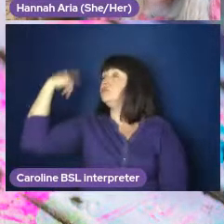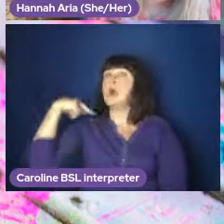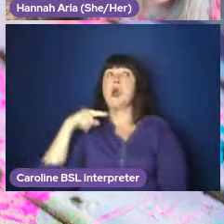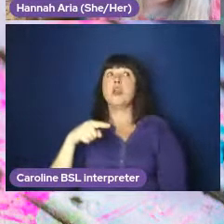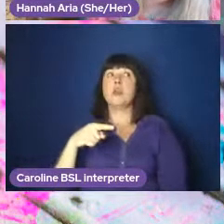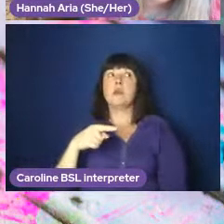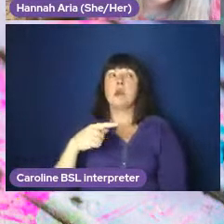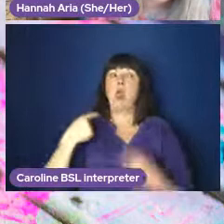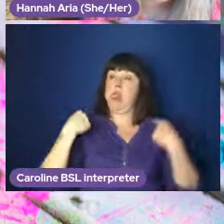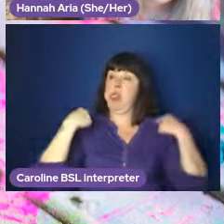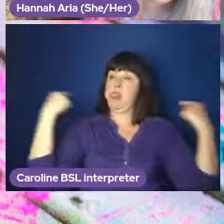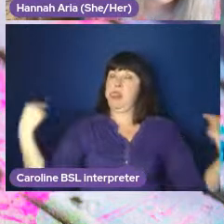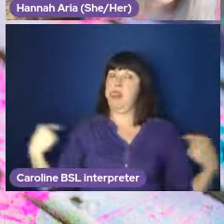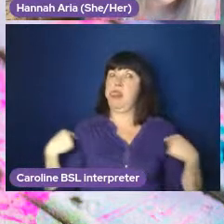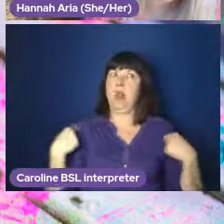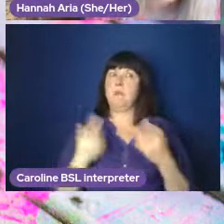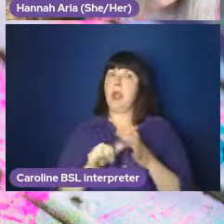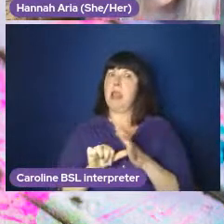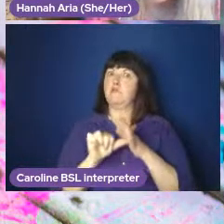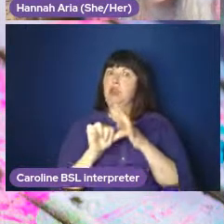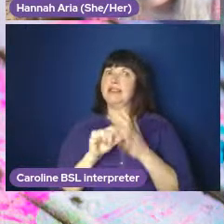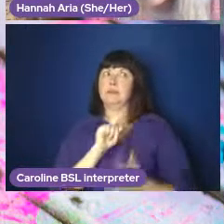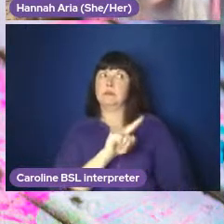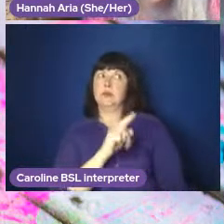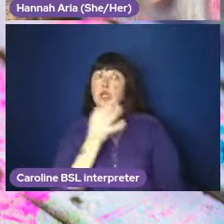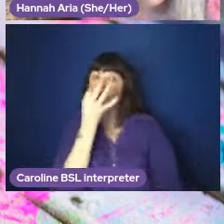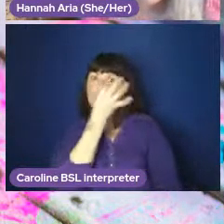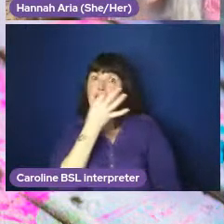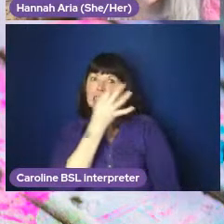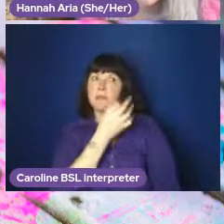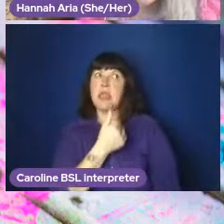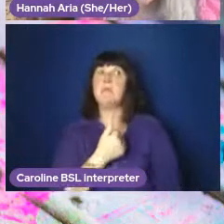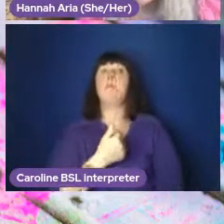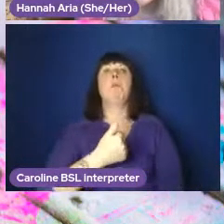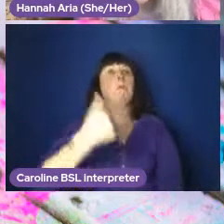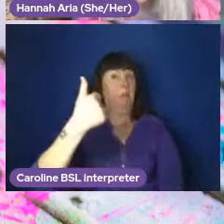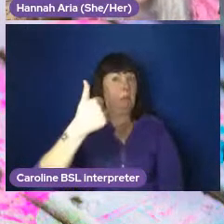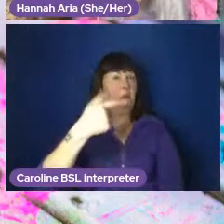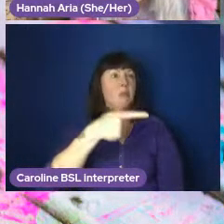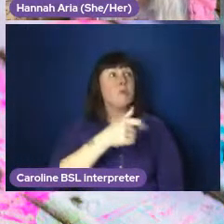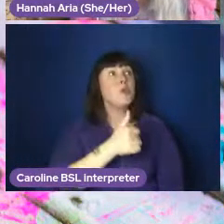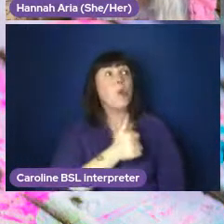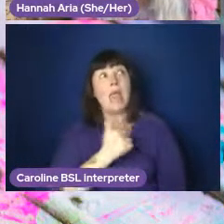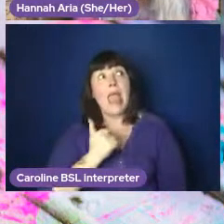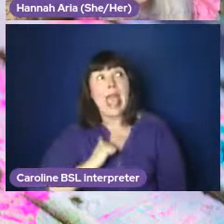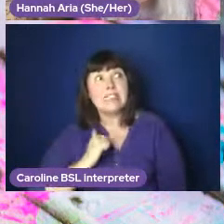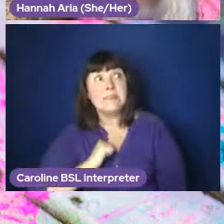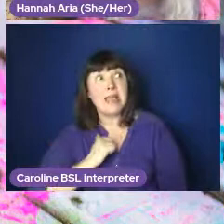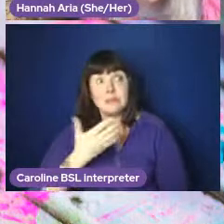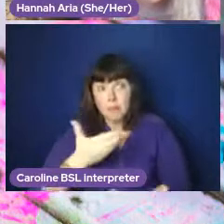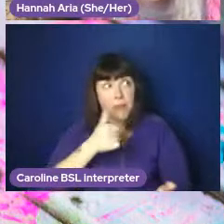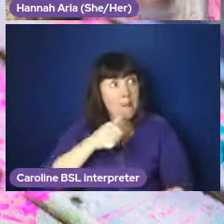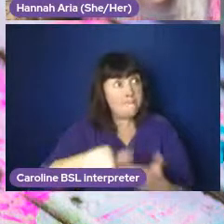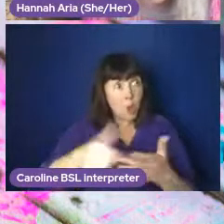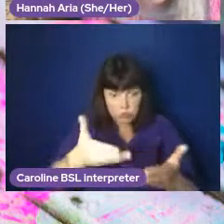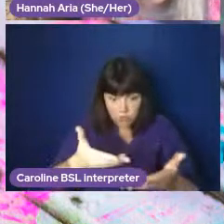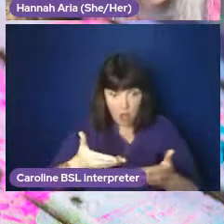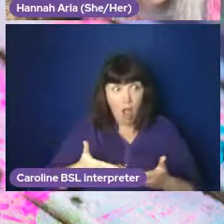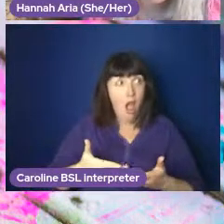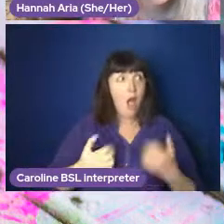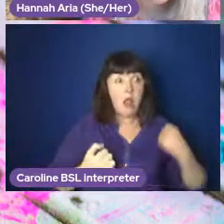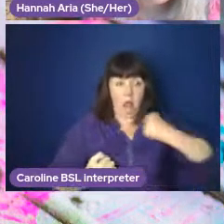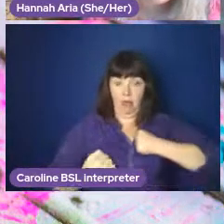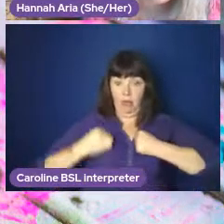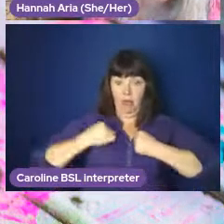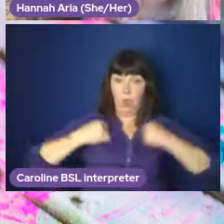well impressed with Jasmine tonight. So expect some random wings in the post. Okay, Jasmine? You can